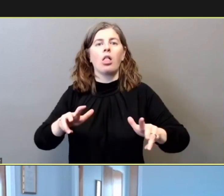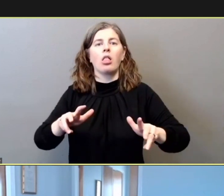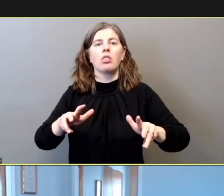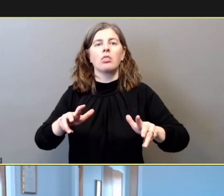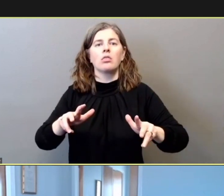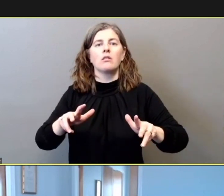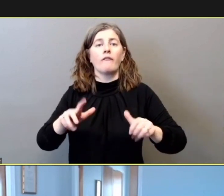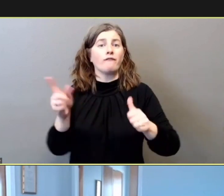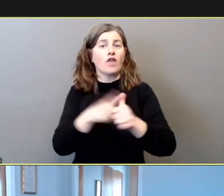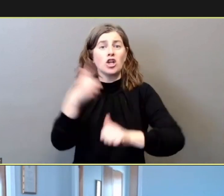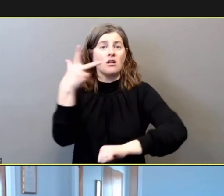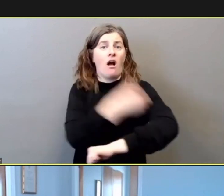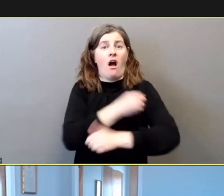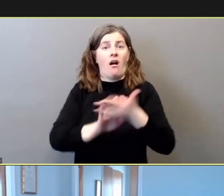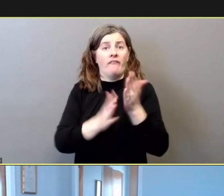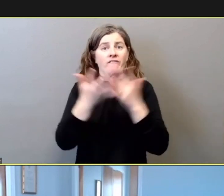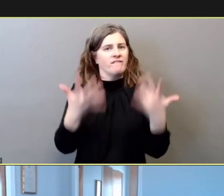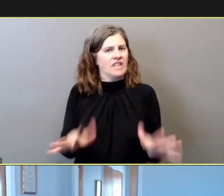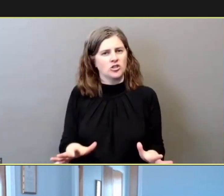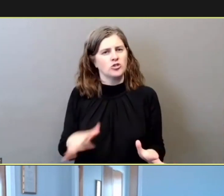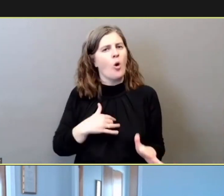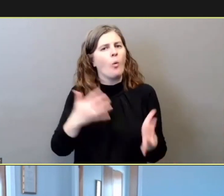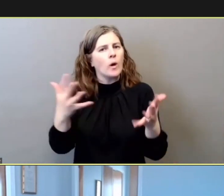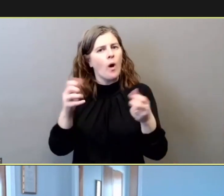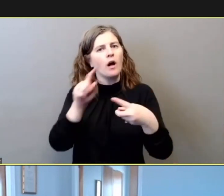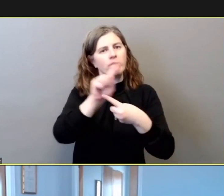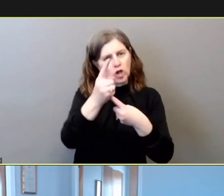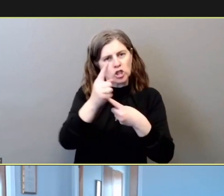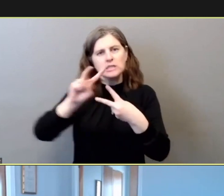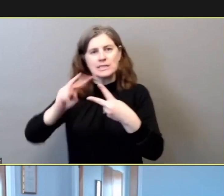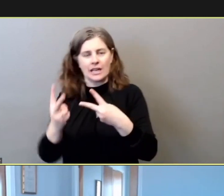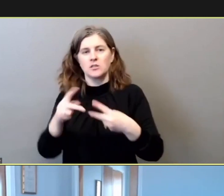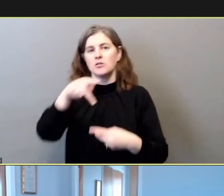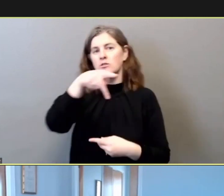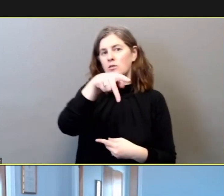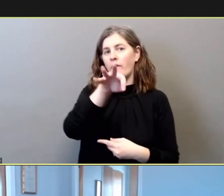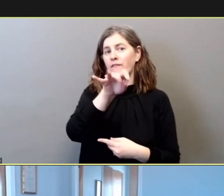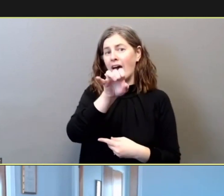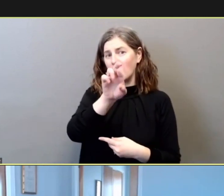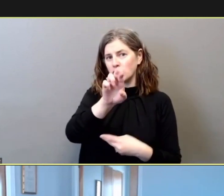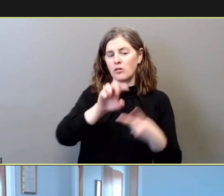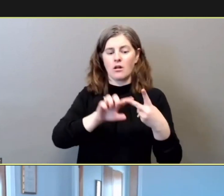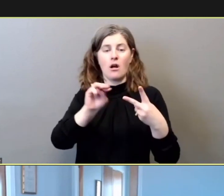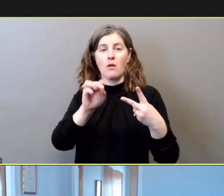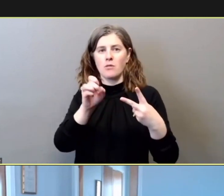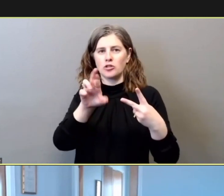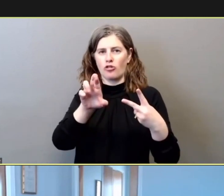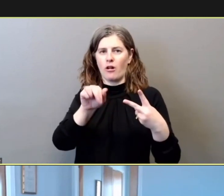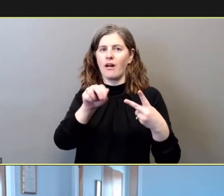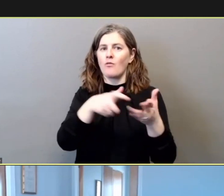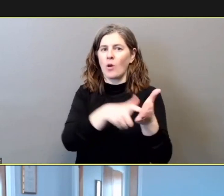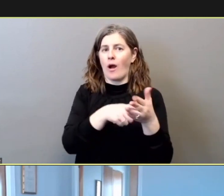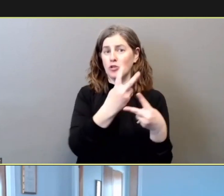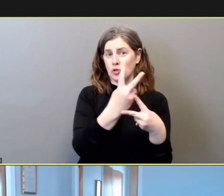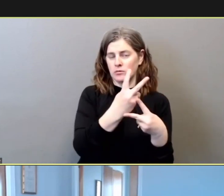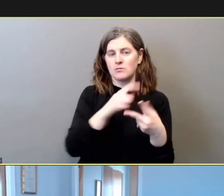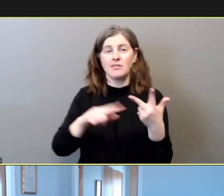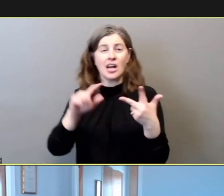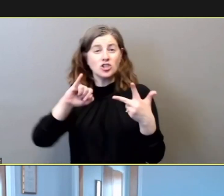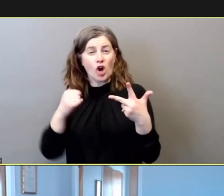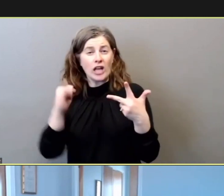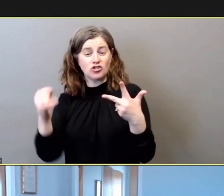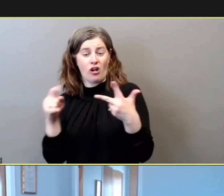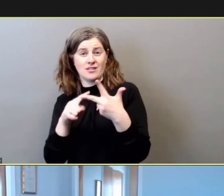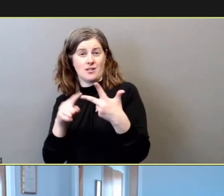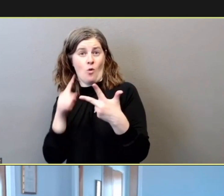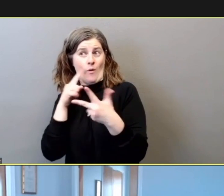first shot. We want to complete the series. So Pfizer, first and second dose, Moderna, first and second. Fortunately, J&J, when we start getting